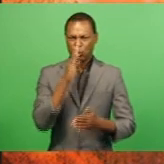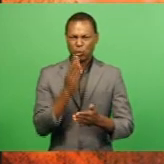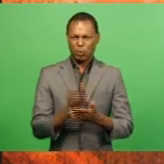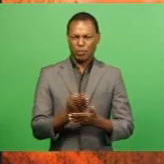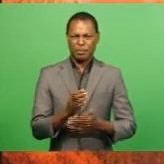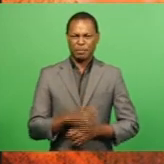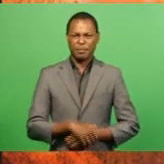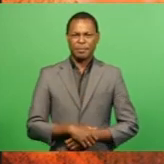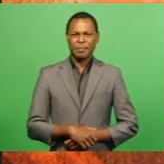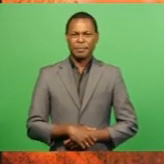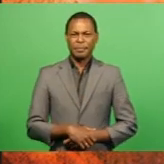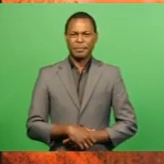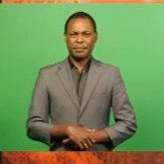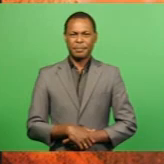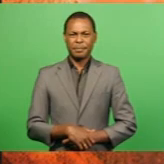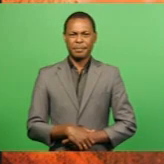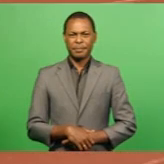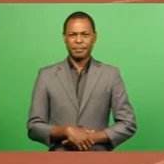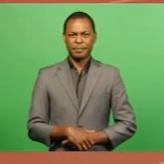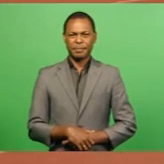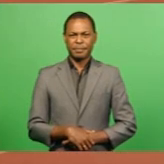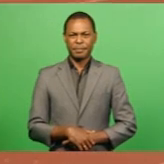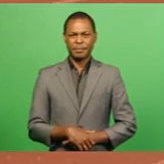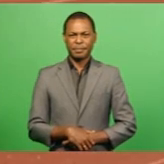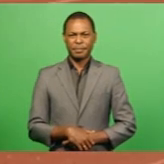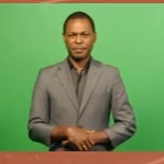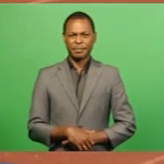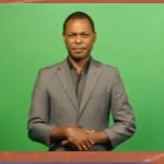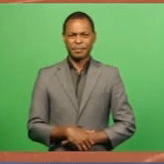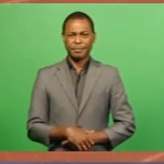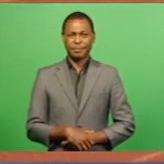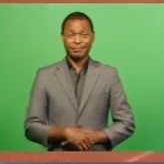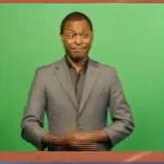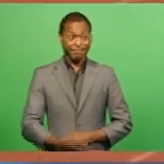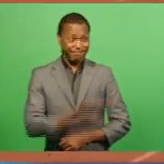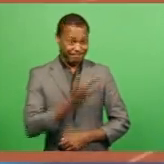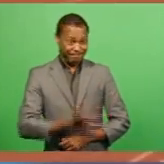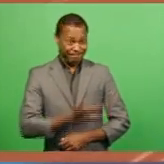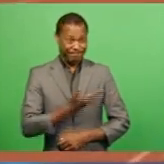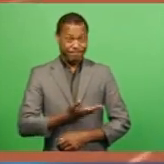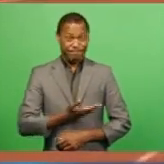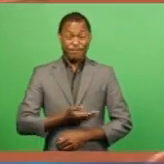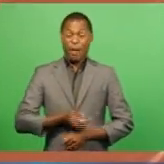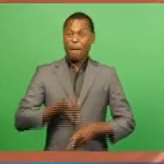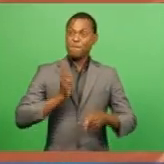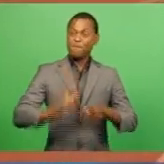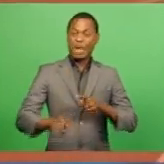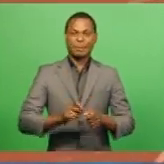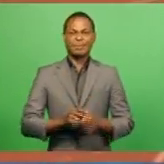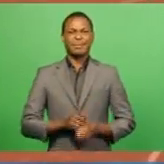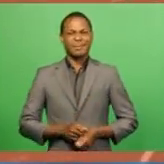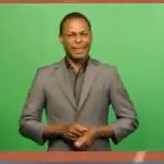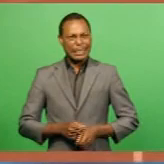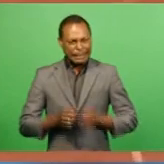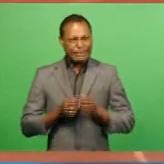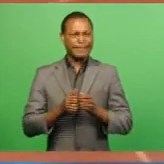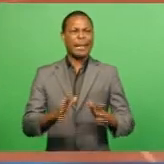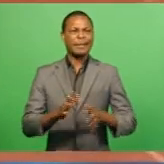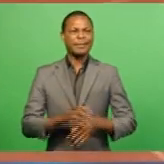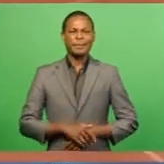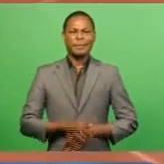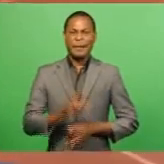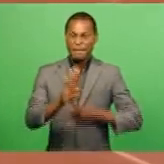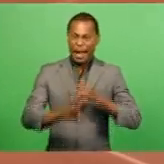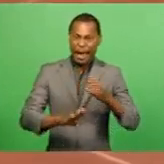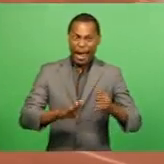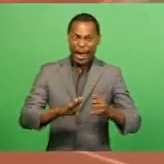Institute. Caroline Tavi once again. Ranandi made a brisk start and took an early lead, but lost breath in the final lap